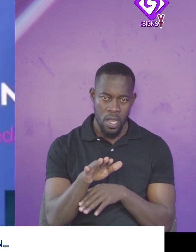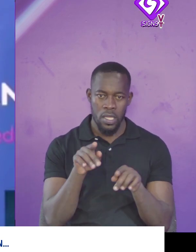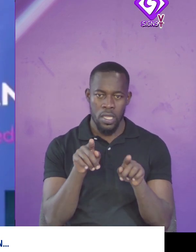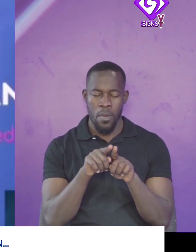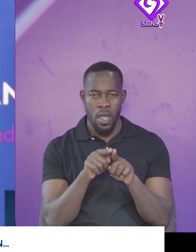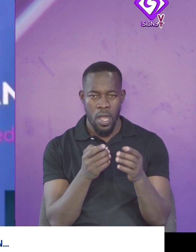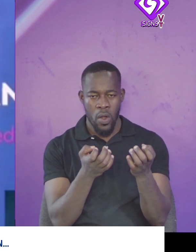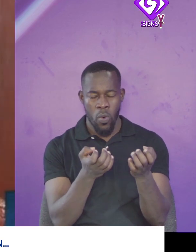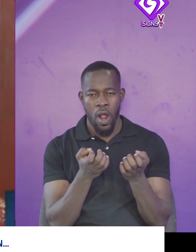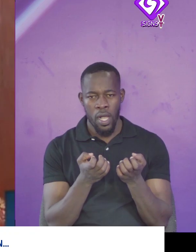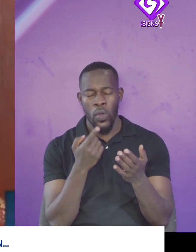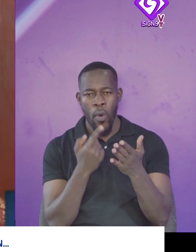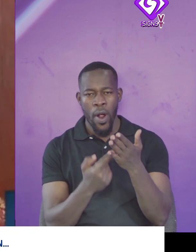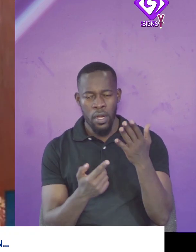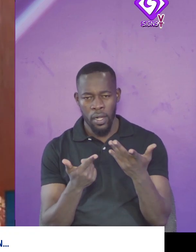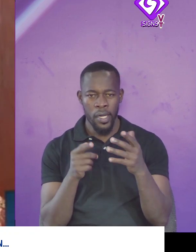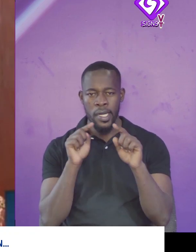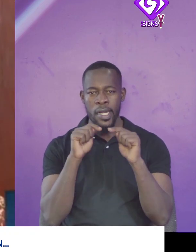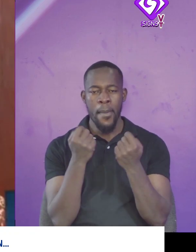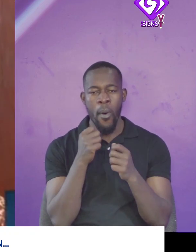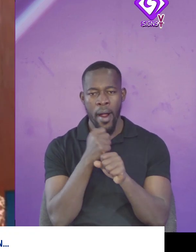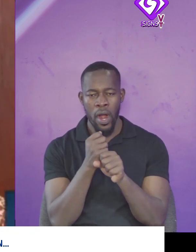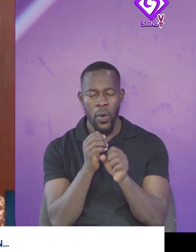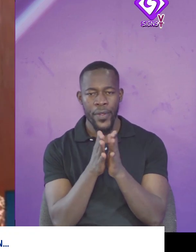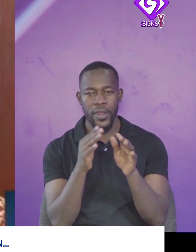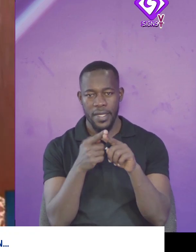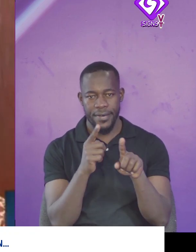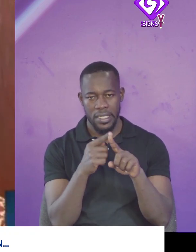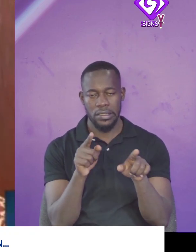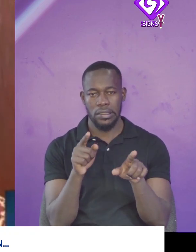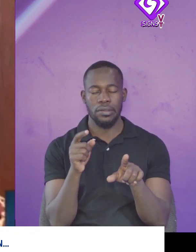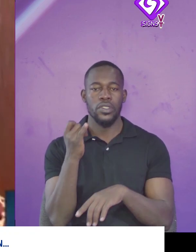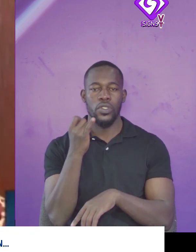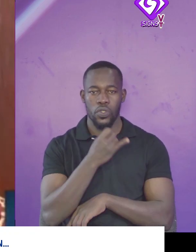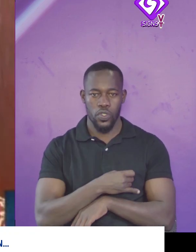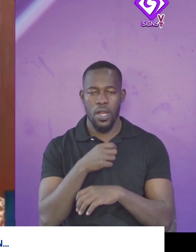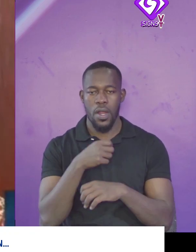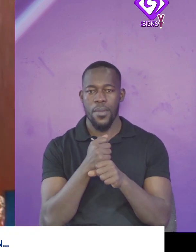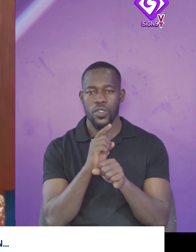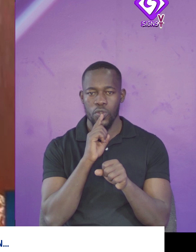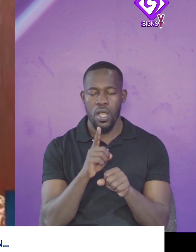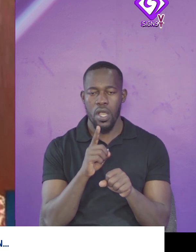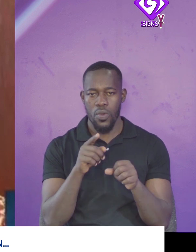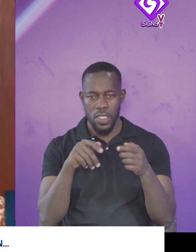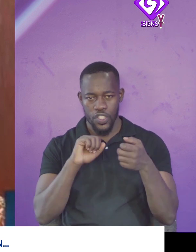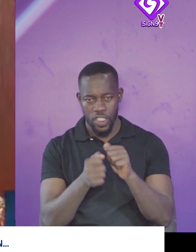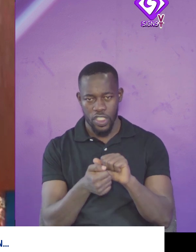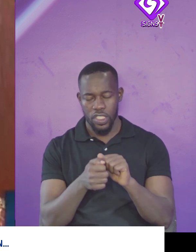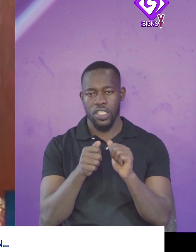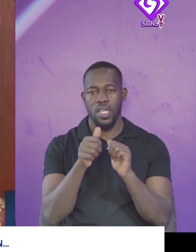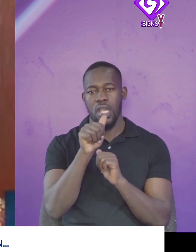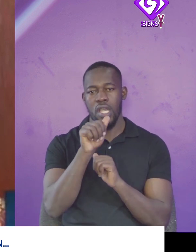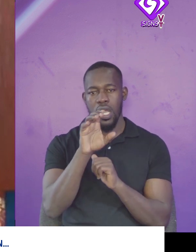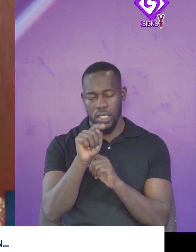requires collaboration with various institutions to ensure that we amend our act and we ensure that